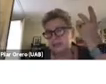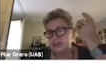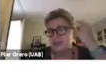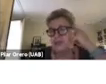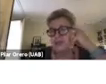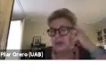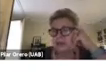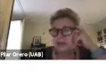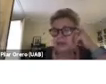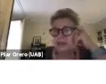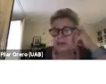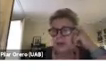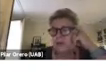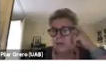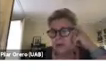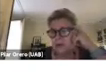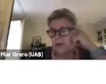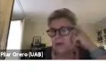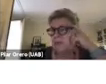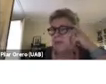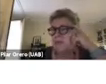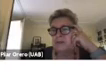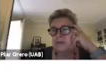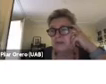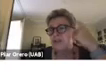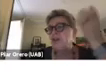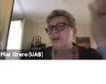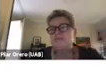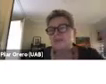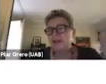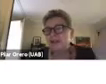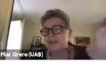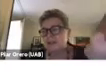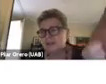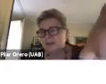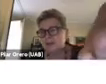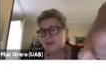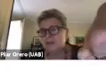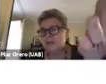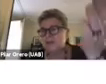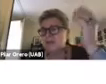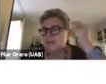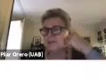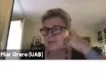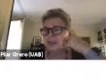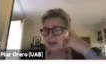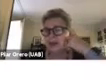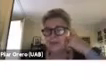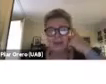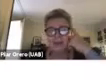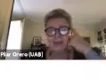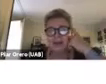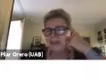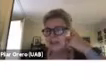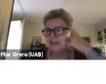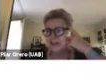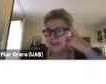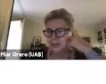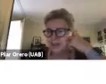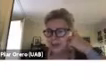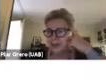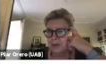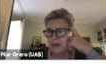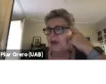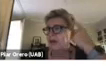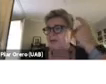has changed already, the way we work, the way we research. Agnieszka was telling me that yesterday